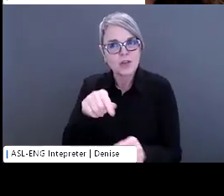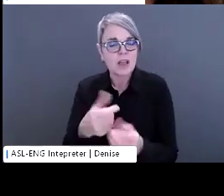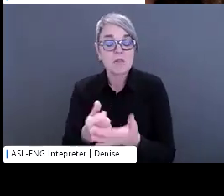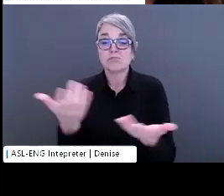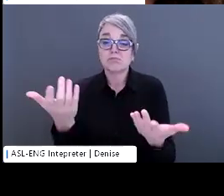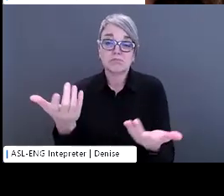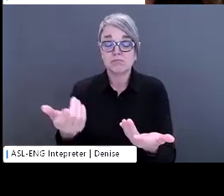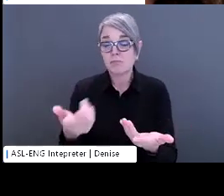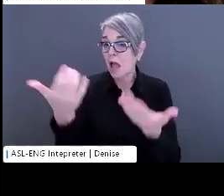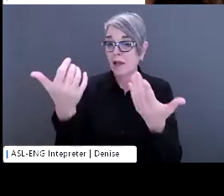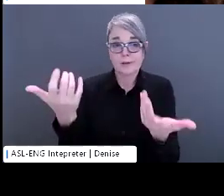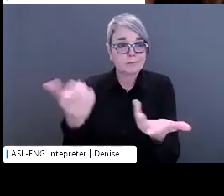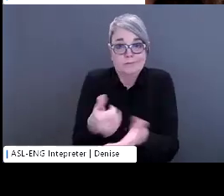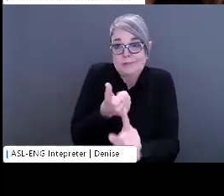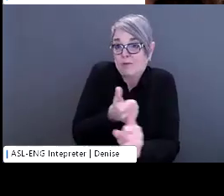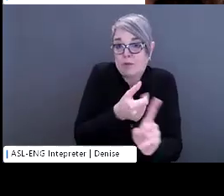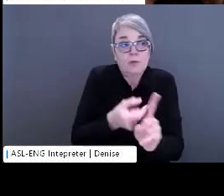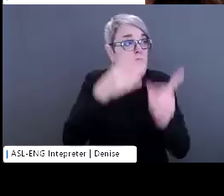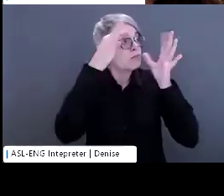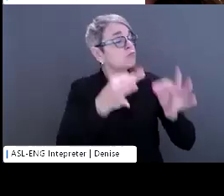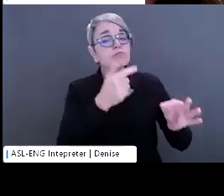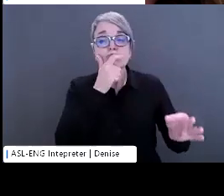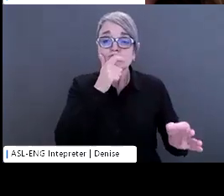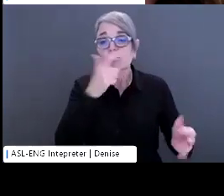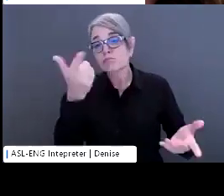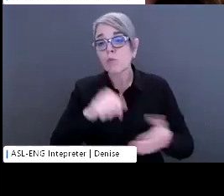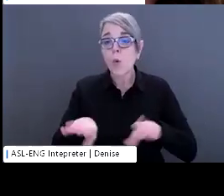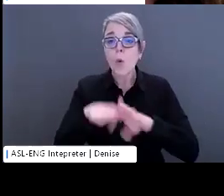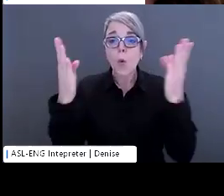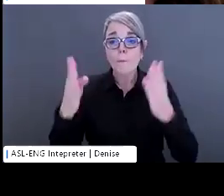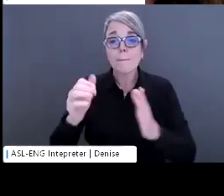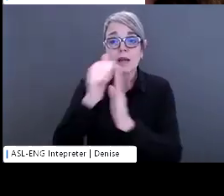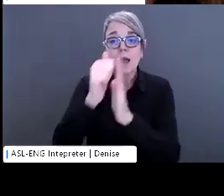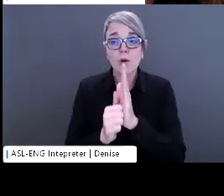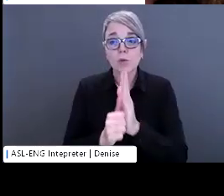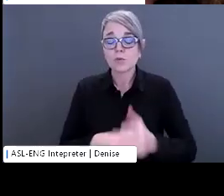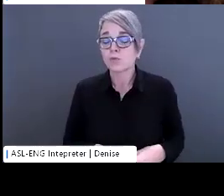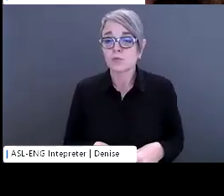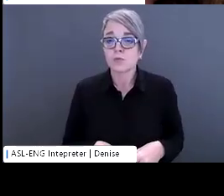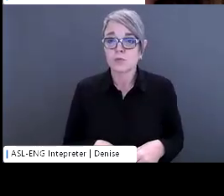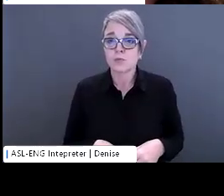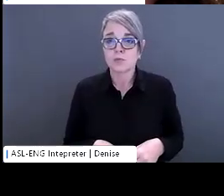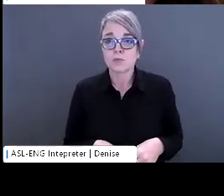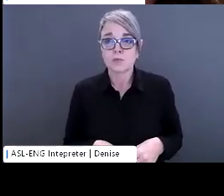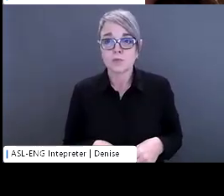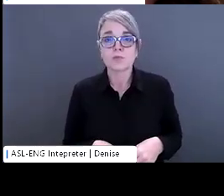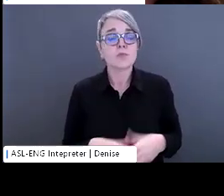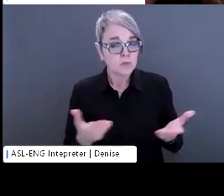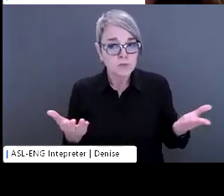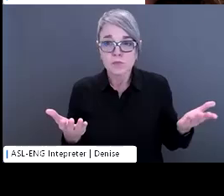decide when it meets her lifestyle to and to